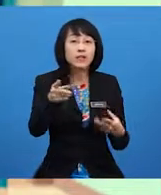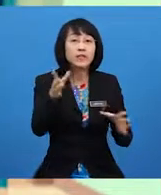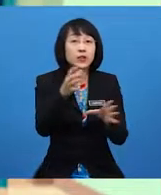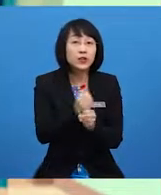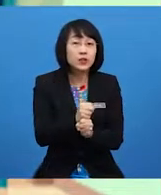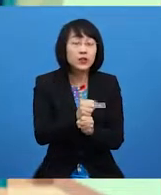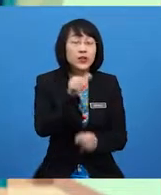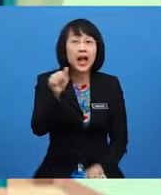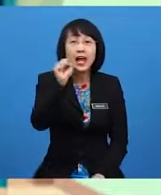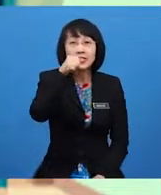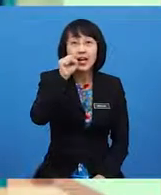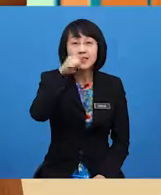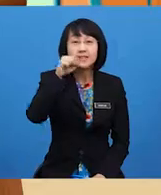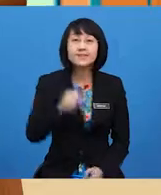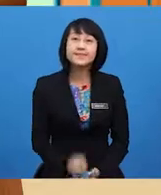a carrot?